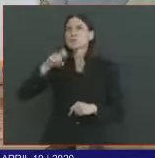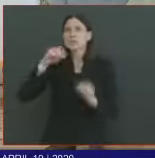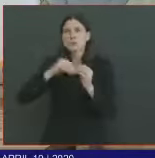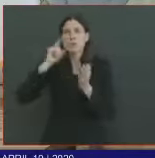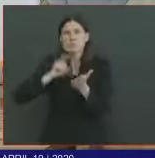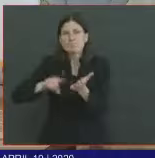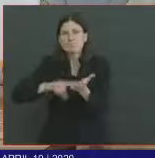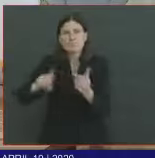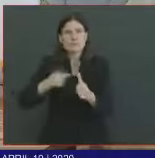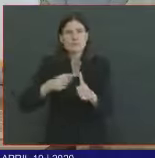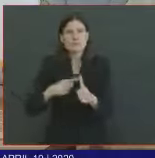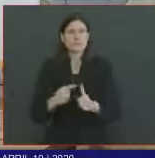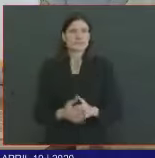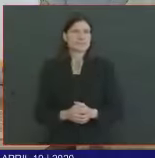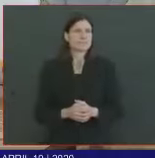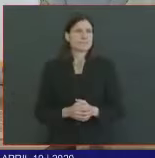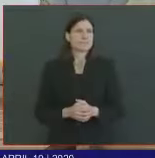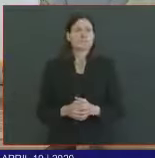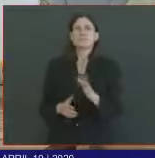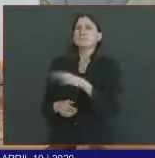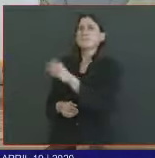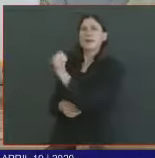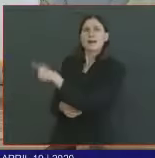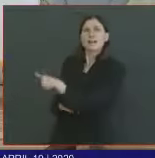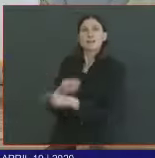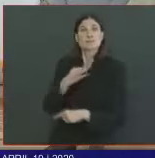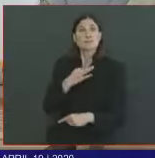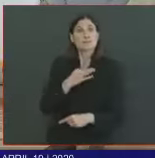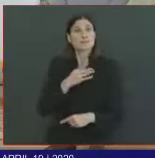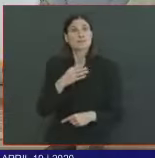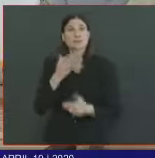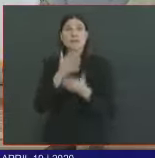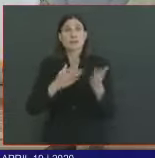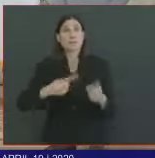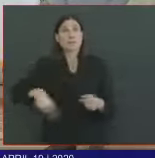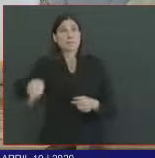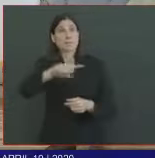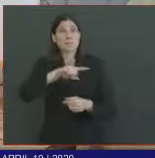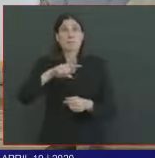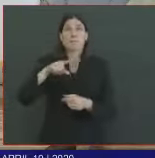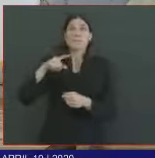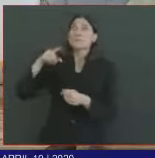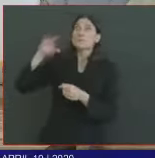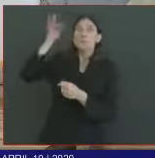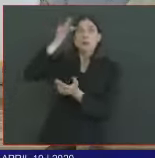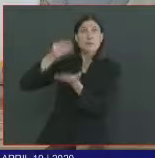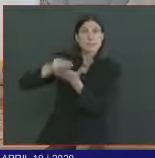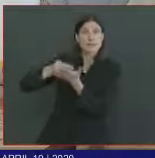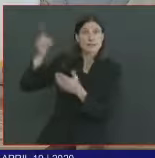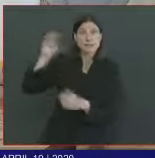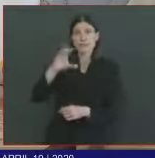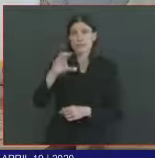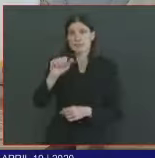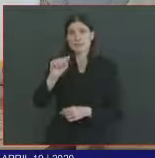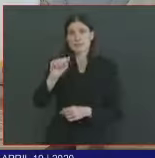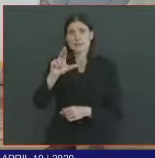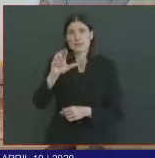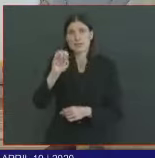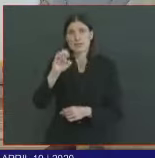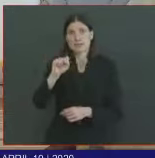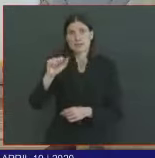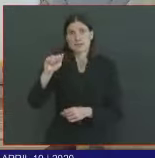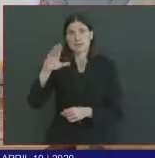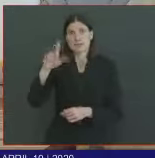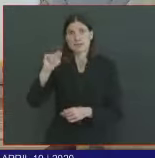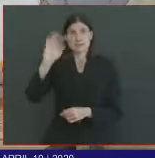some CARES Act Paycheck Protection Program funds are reaching businesses. Other businesses that have their applications